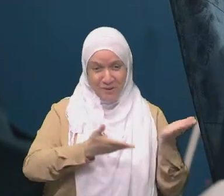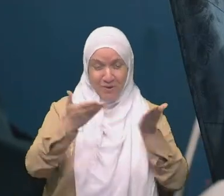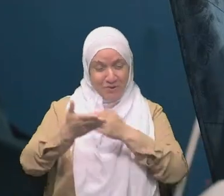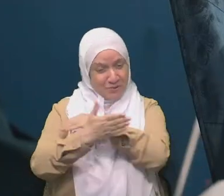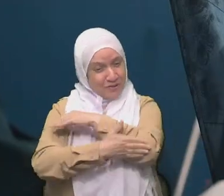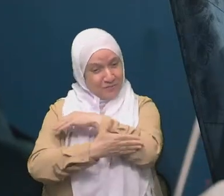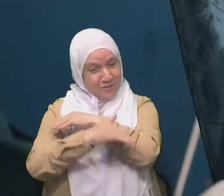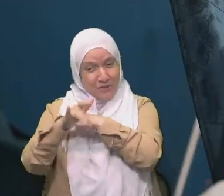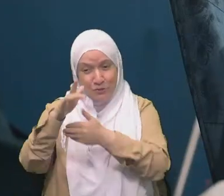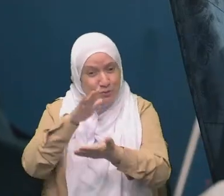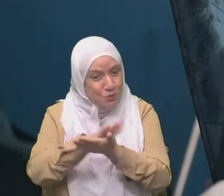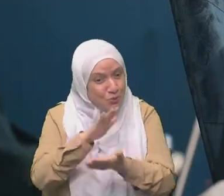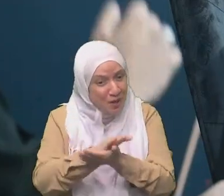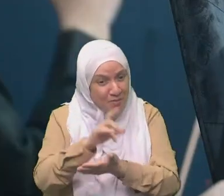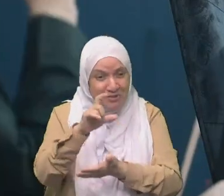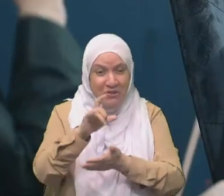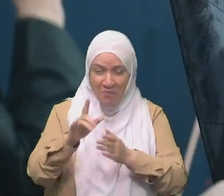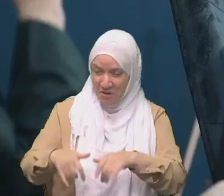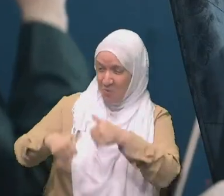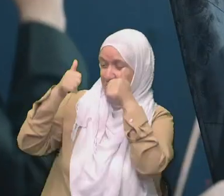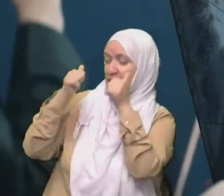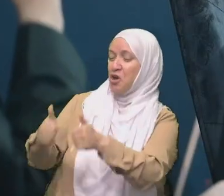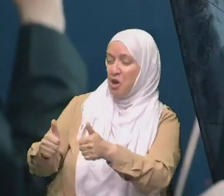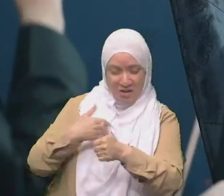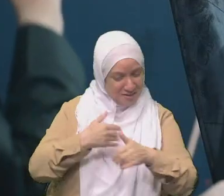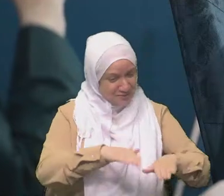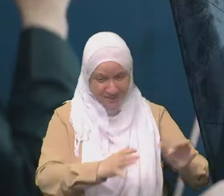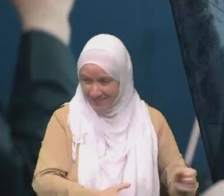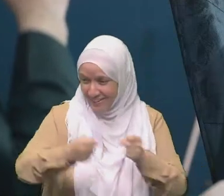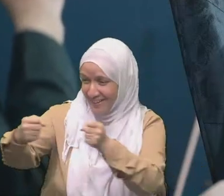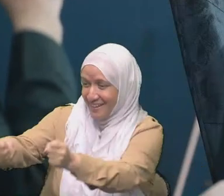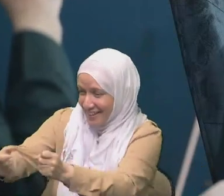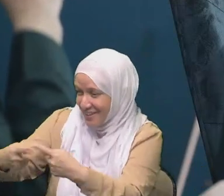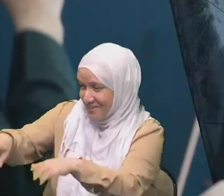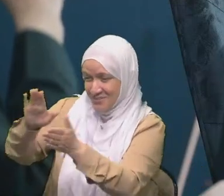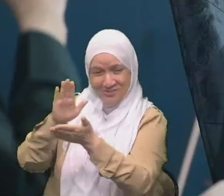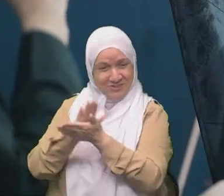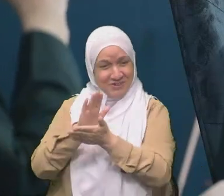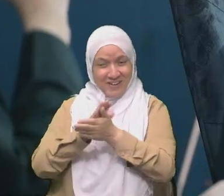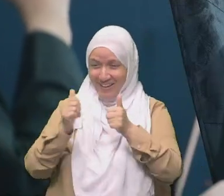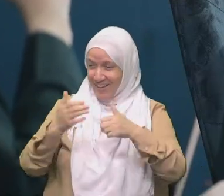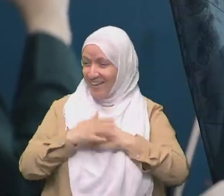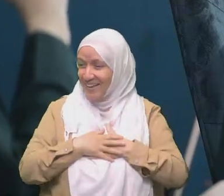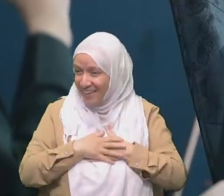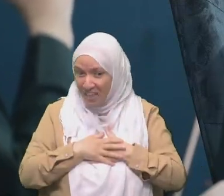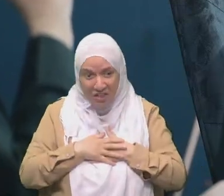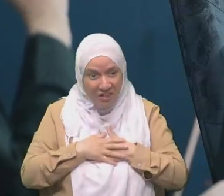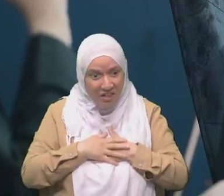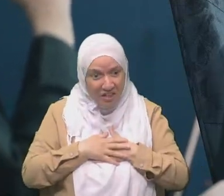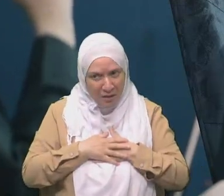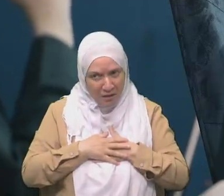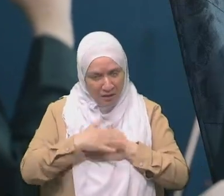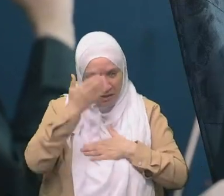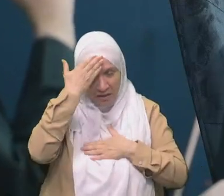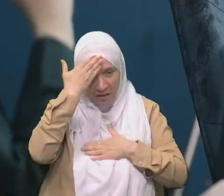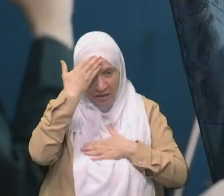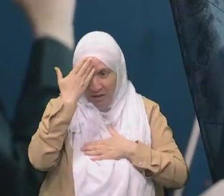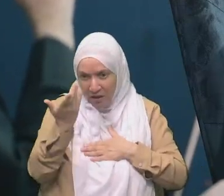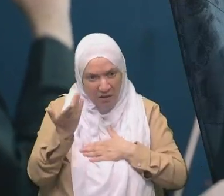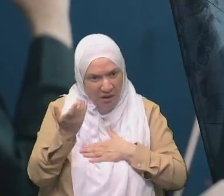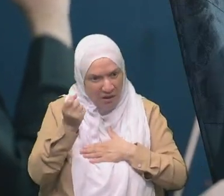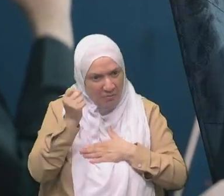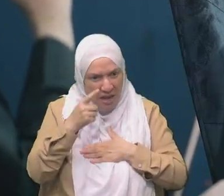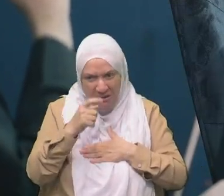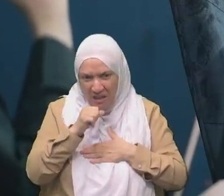to raise their Muslim kids in a Muslim environment. But when you take them to a Muslim environment that is not necessarily doing what they're supposed to,